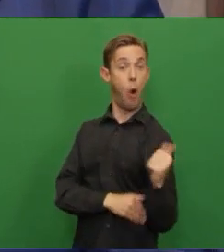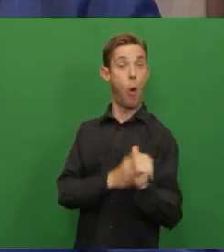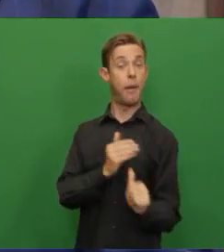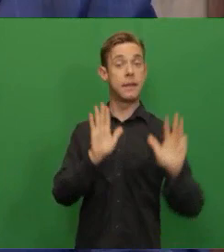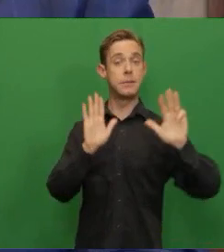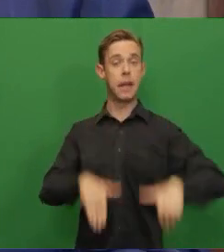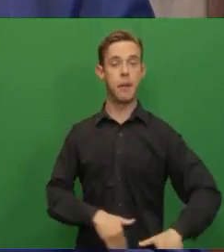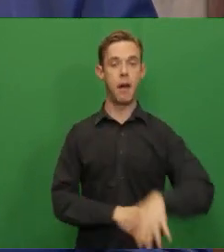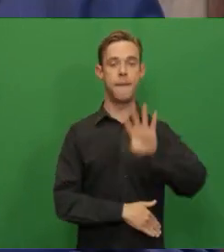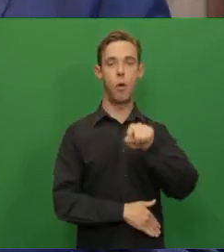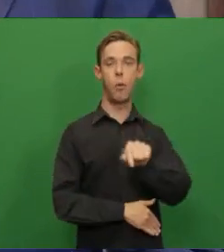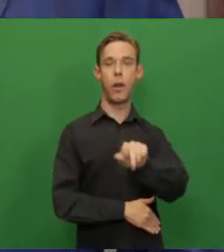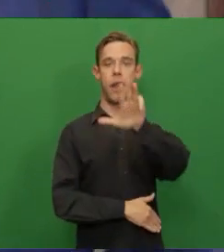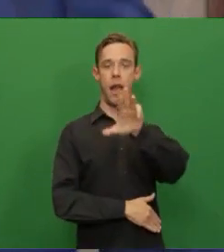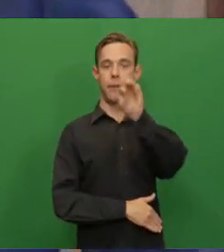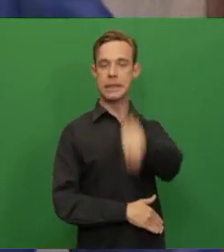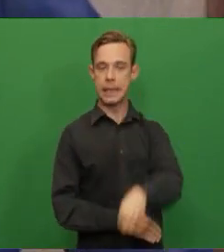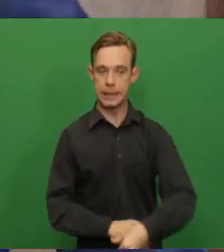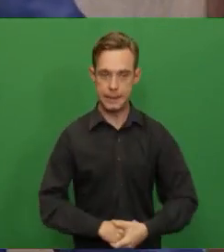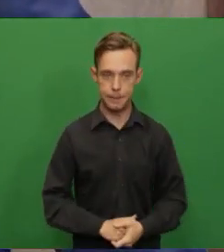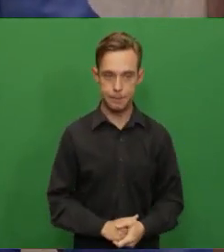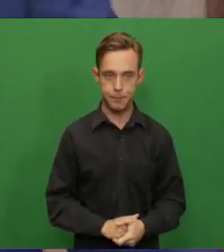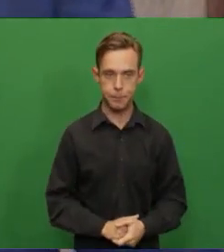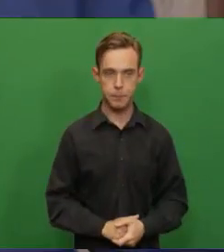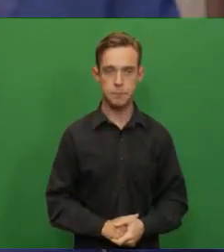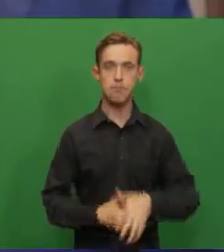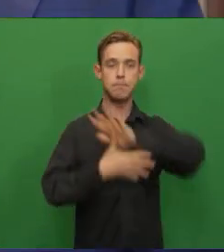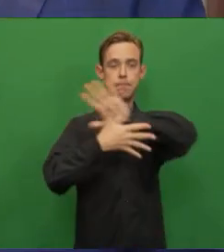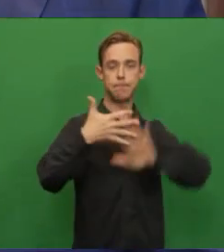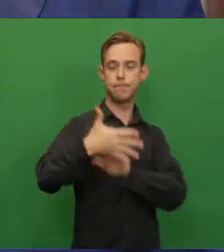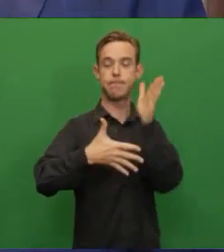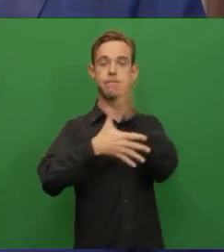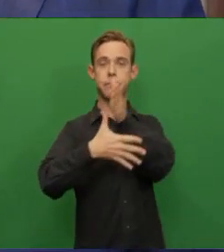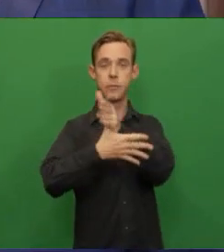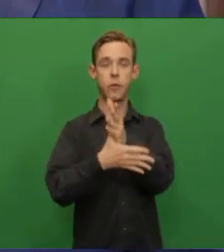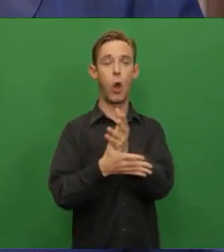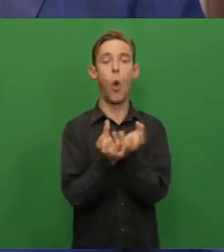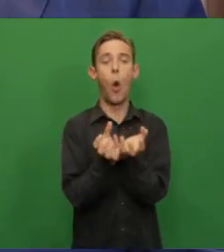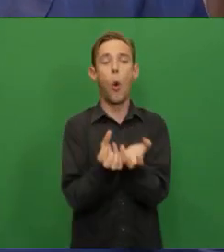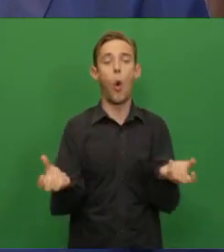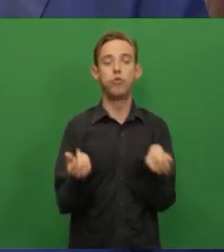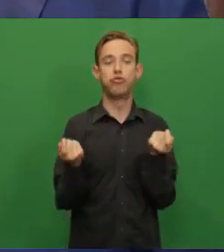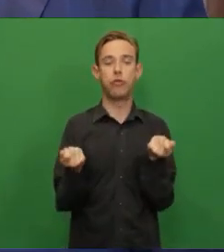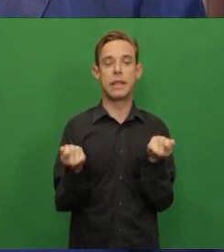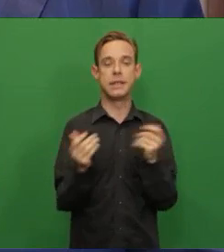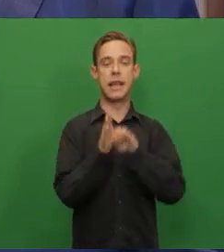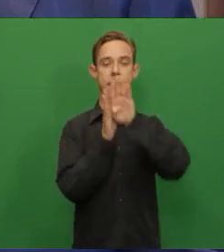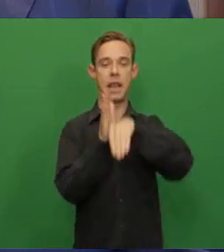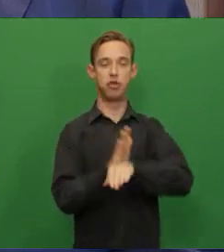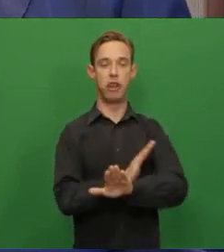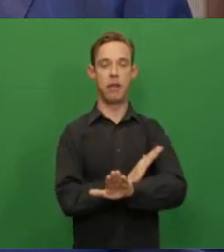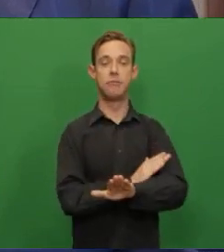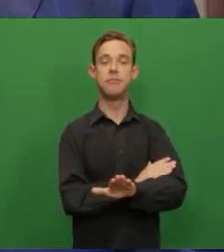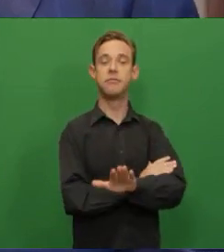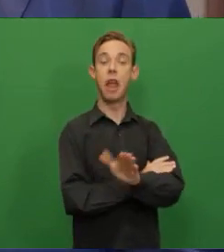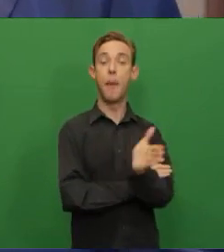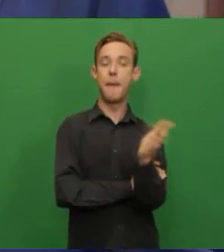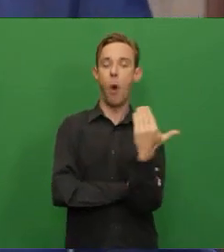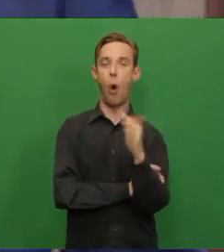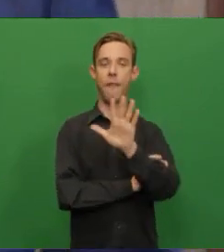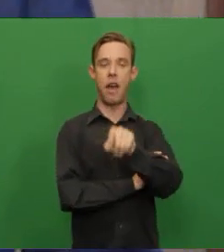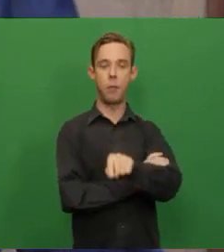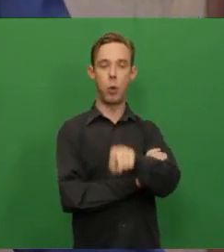September. Goods price inflation was 5.1%, while services price